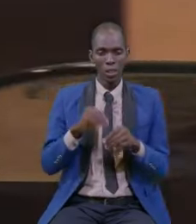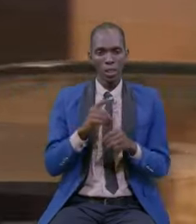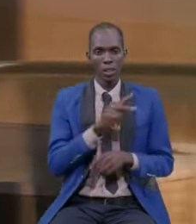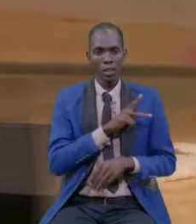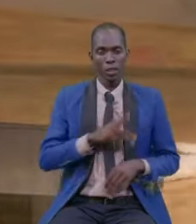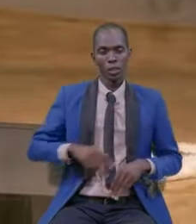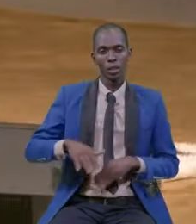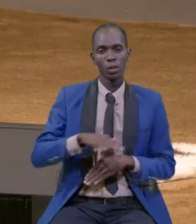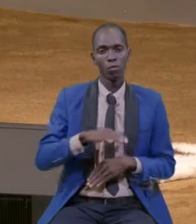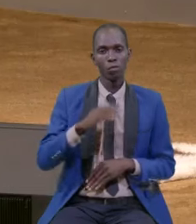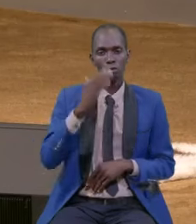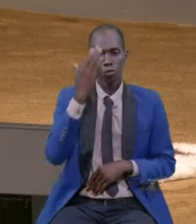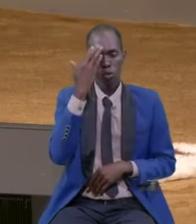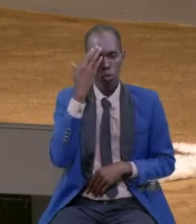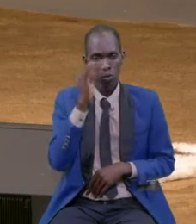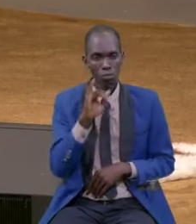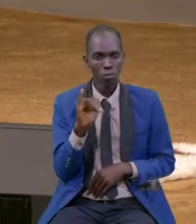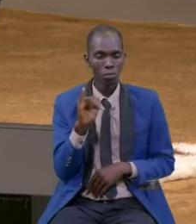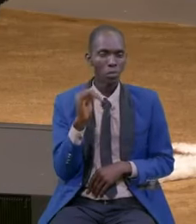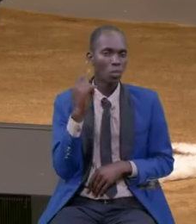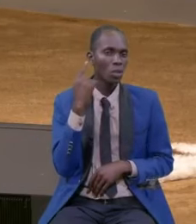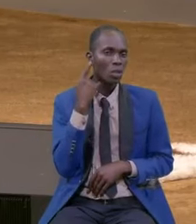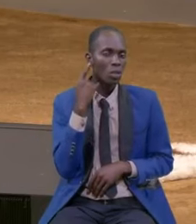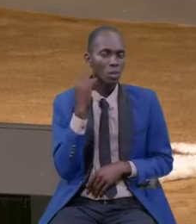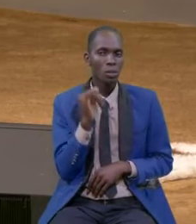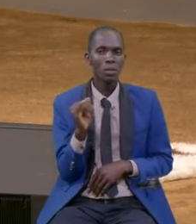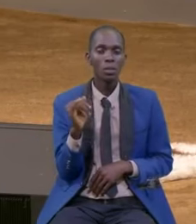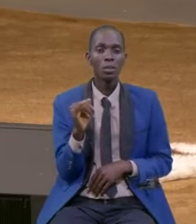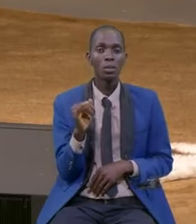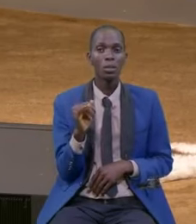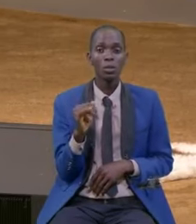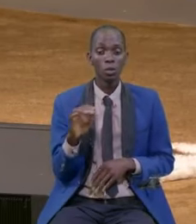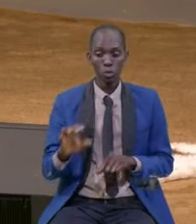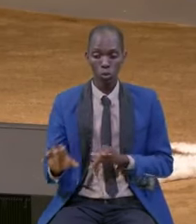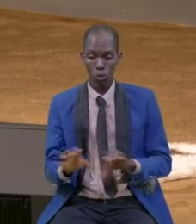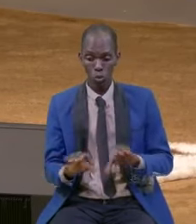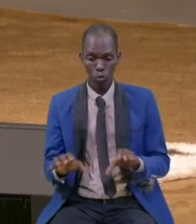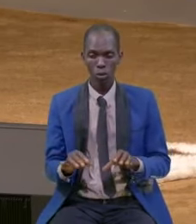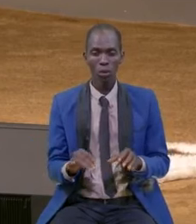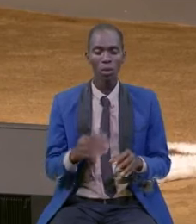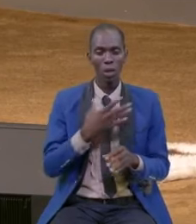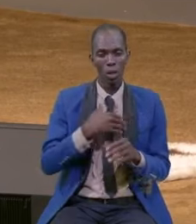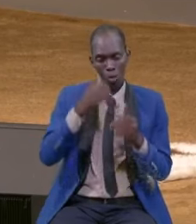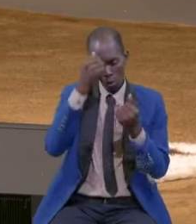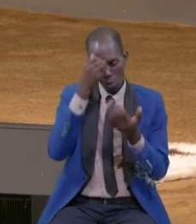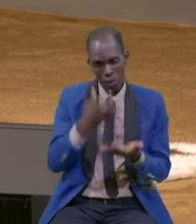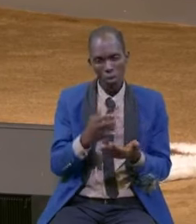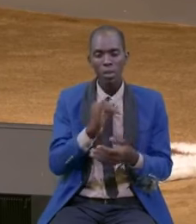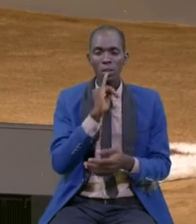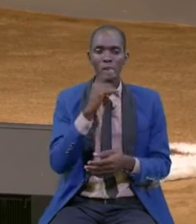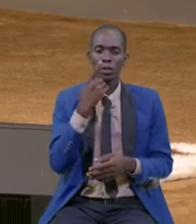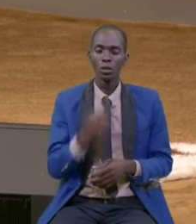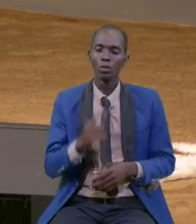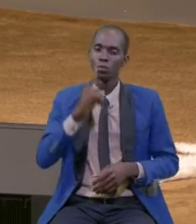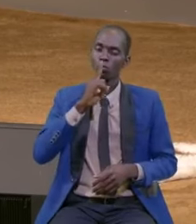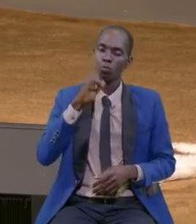knowing hearing is one thing doing it obeying the real thing he